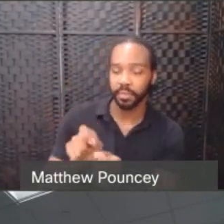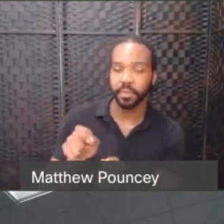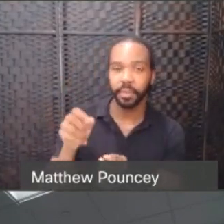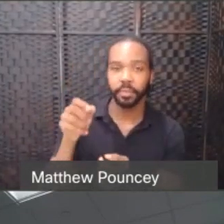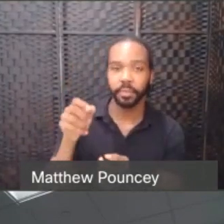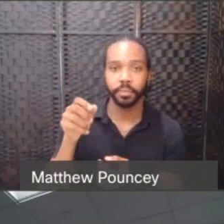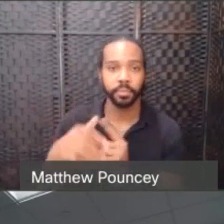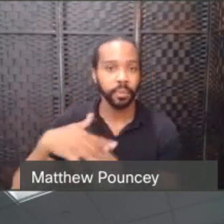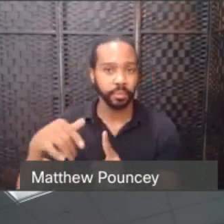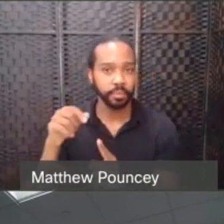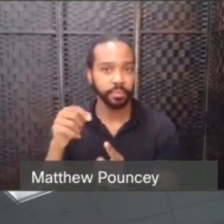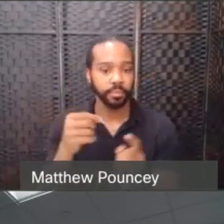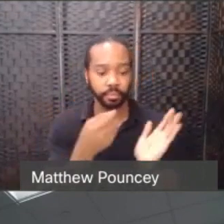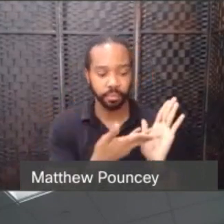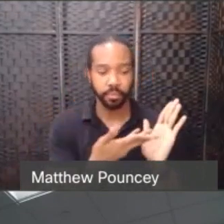our coronavirus.dc.gov